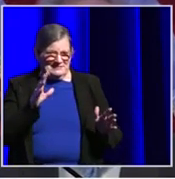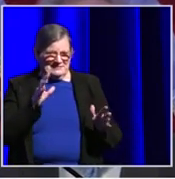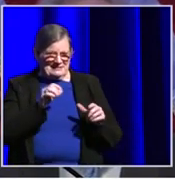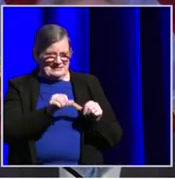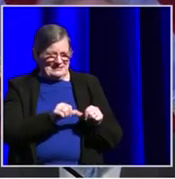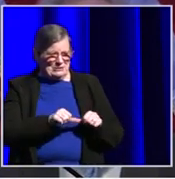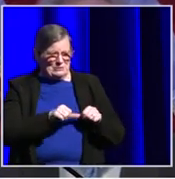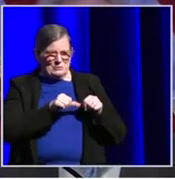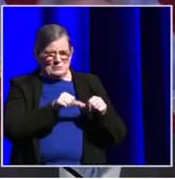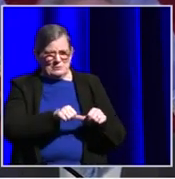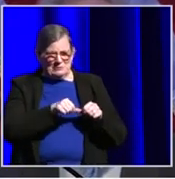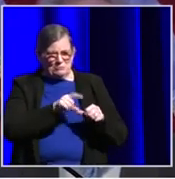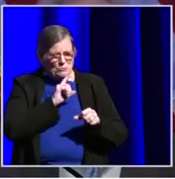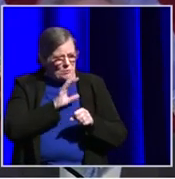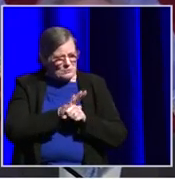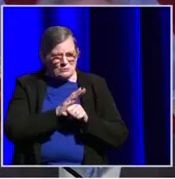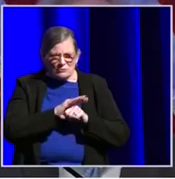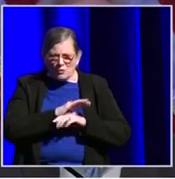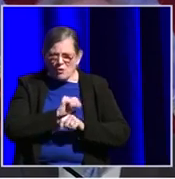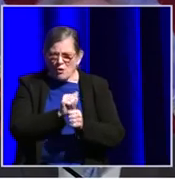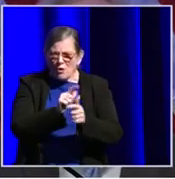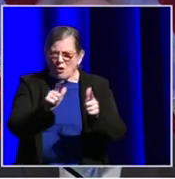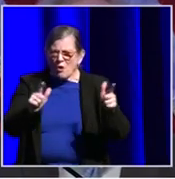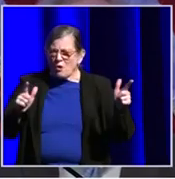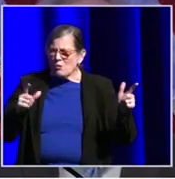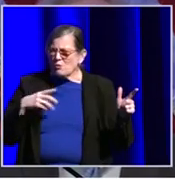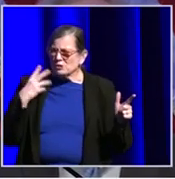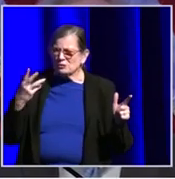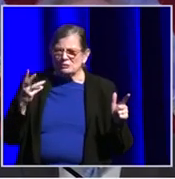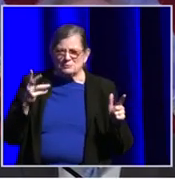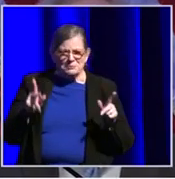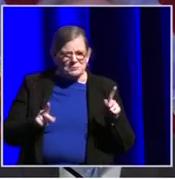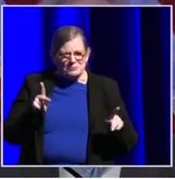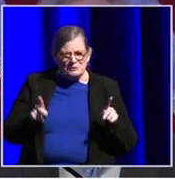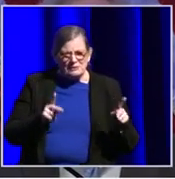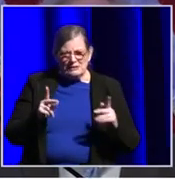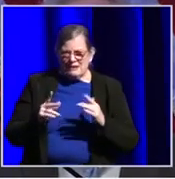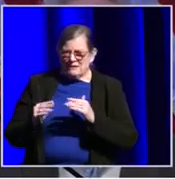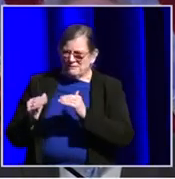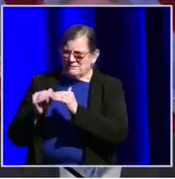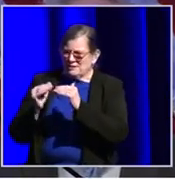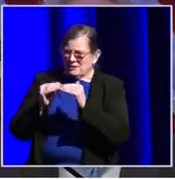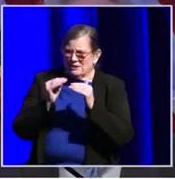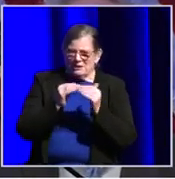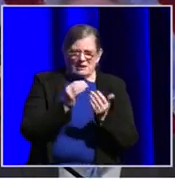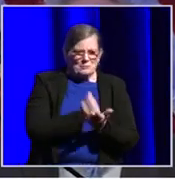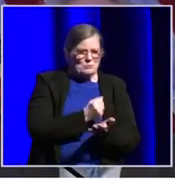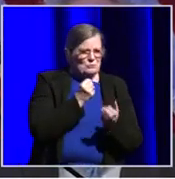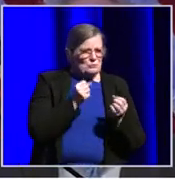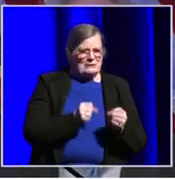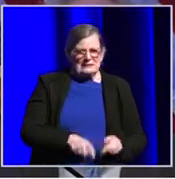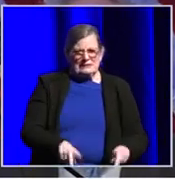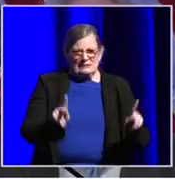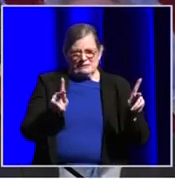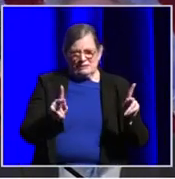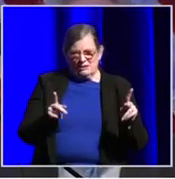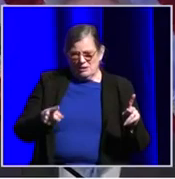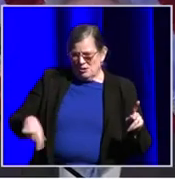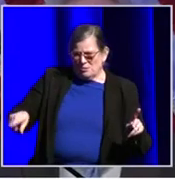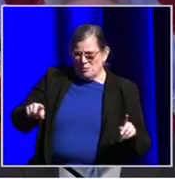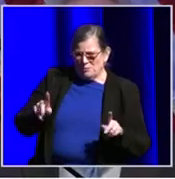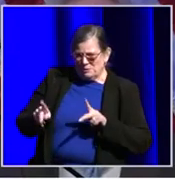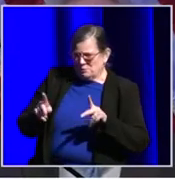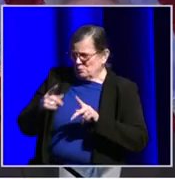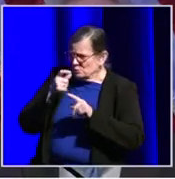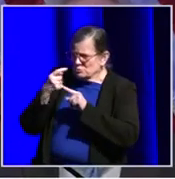every Washingtonian getting a fair shot. That means that we provide a hand up to those who are struggling, and we find